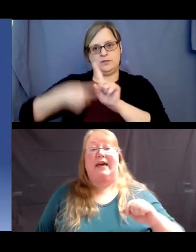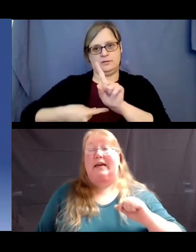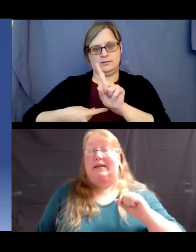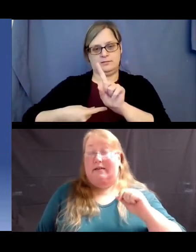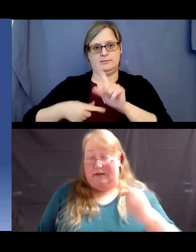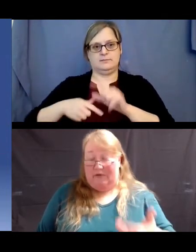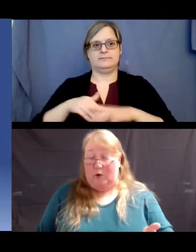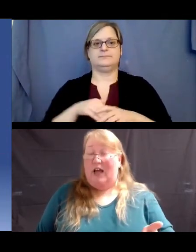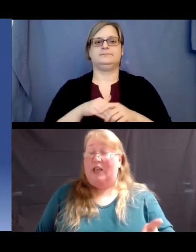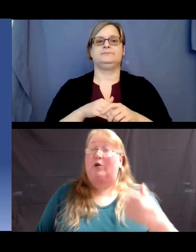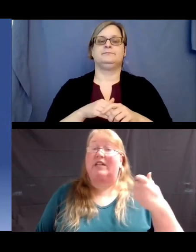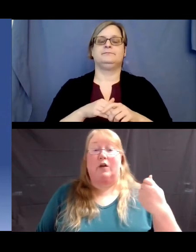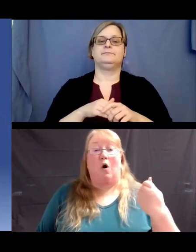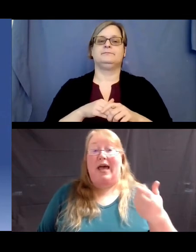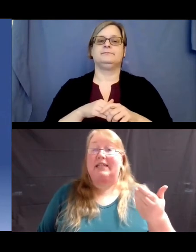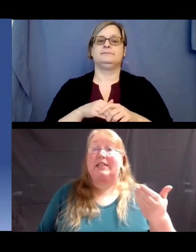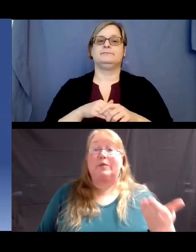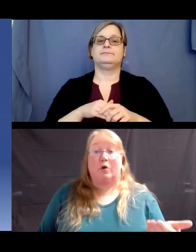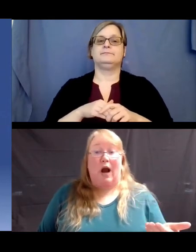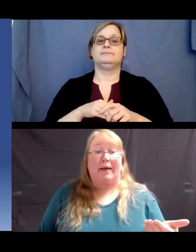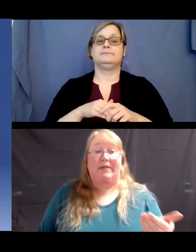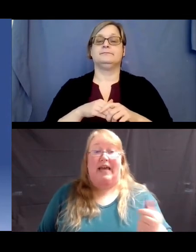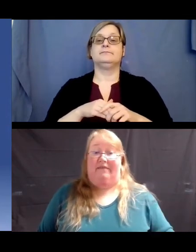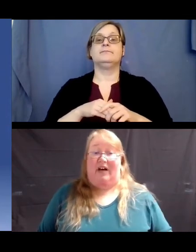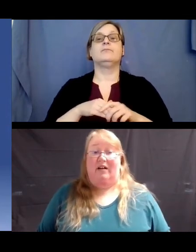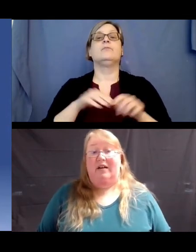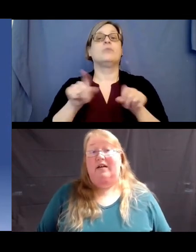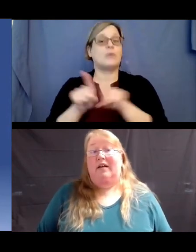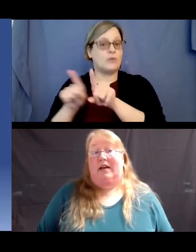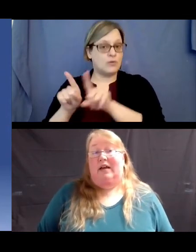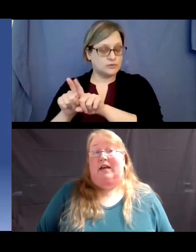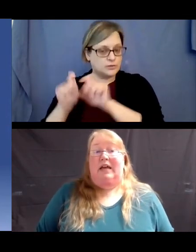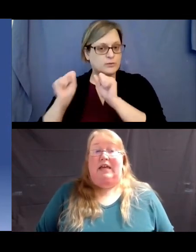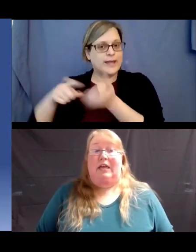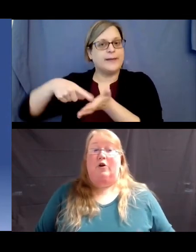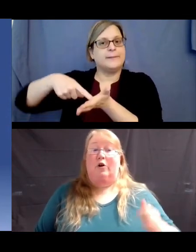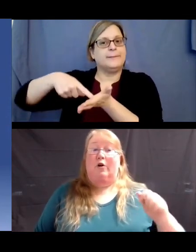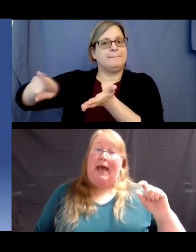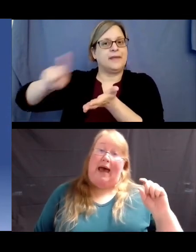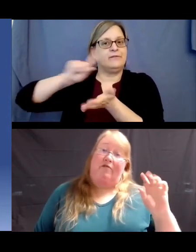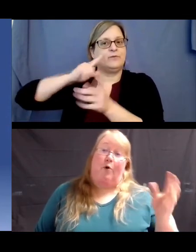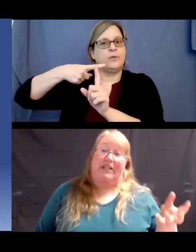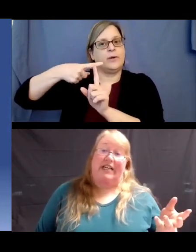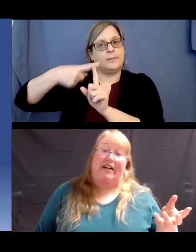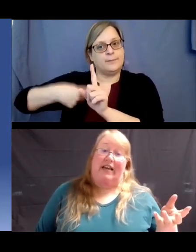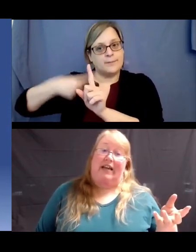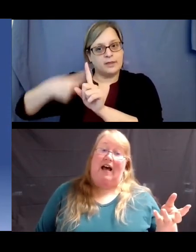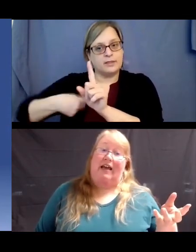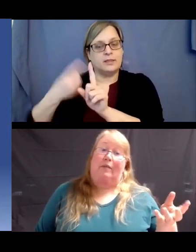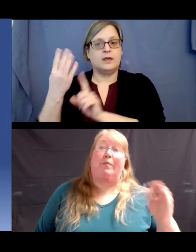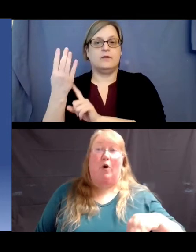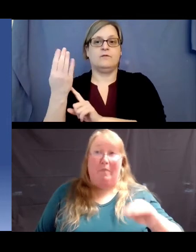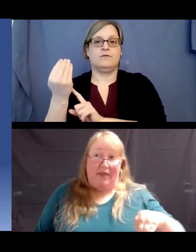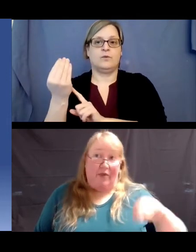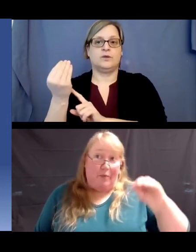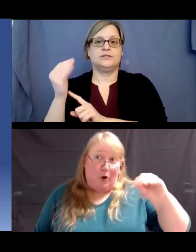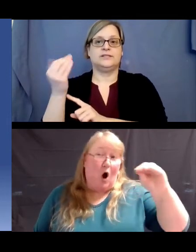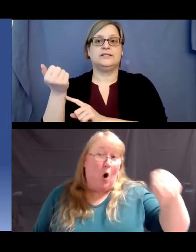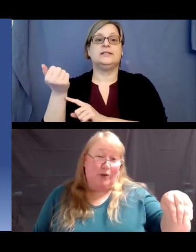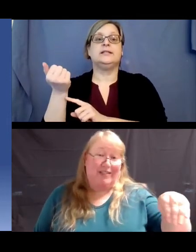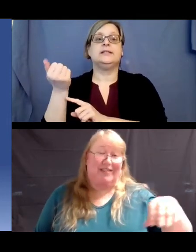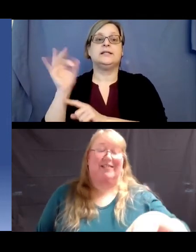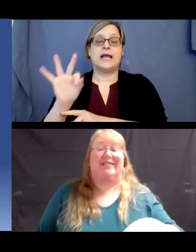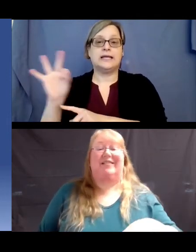And then if you want, you can go ahead and subscribe to Ava, either at $14.99 per month